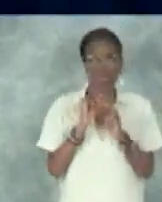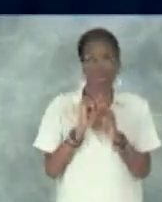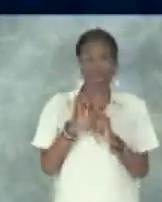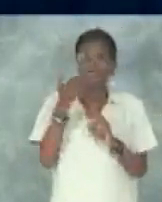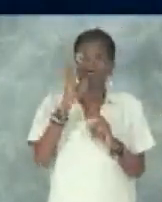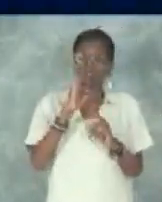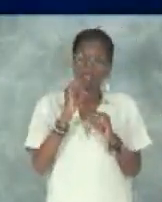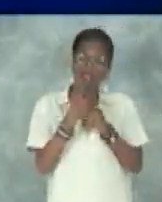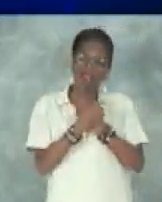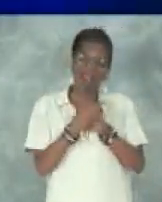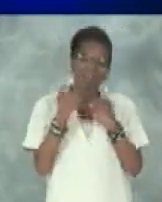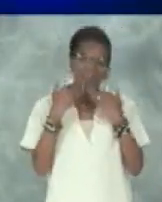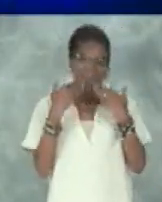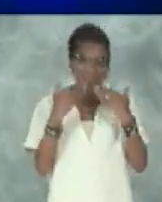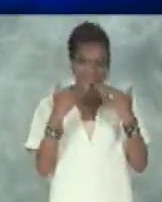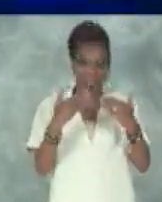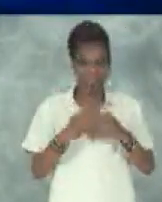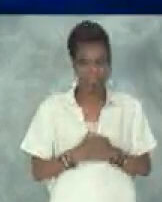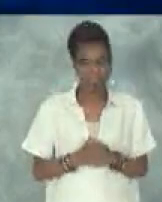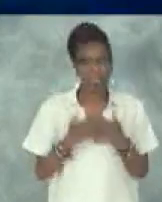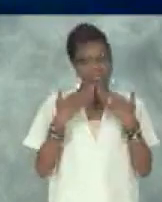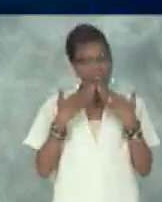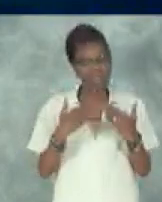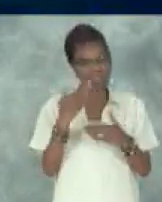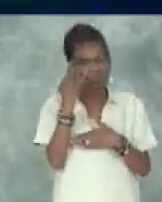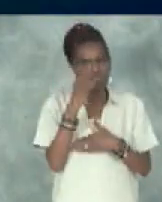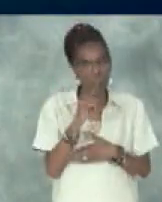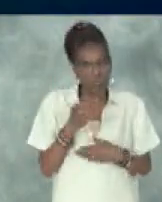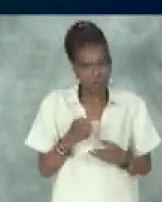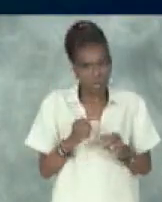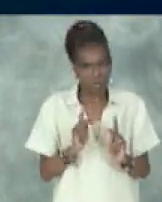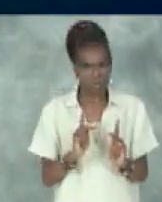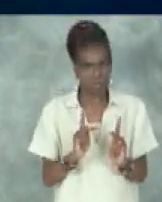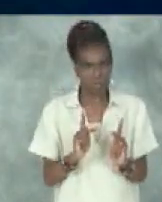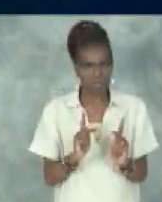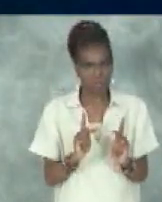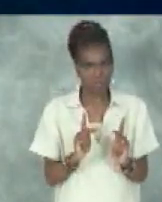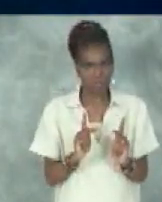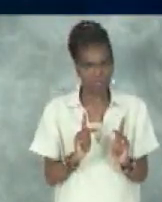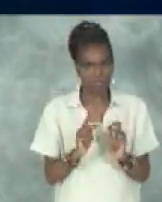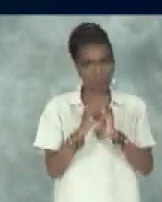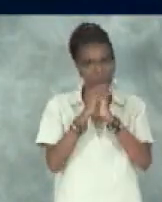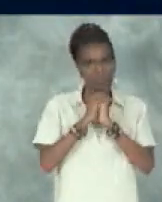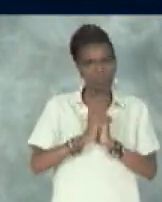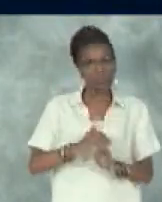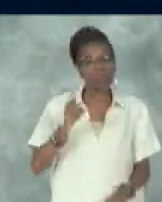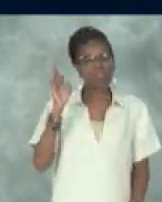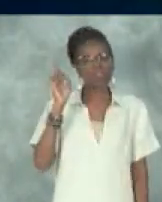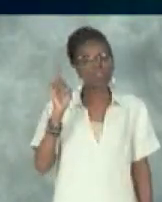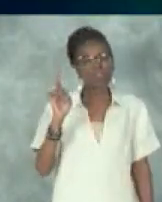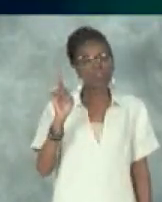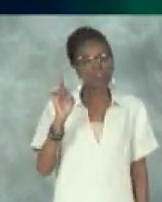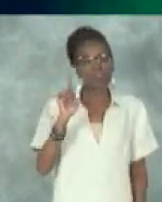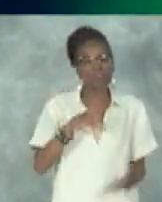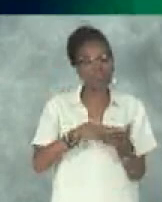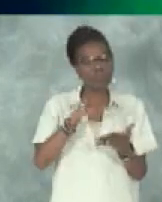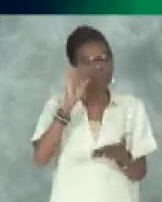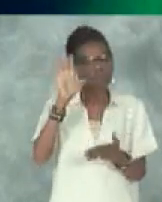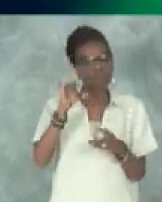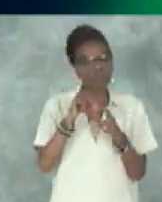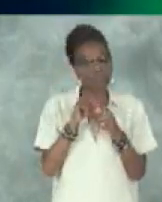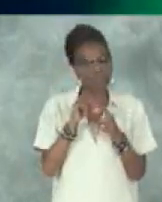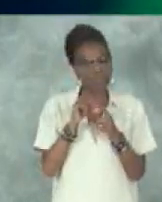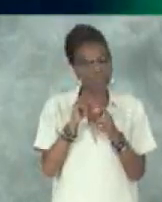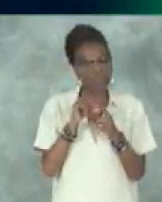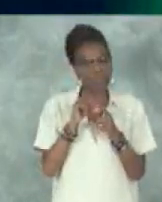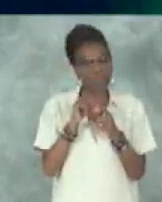you. I thank you for another opportunity to worship you, to hear your word.